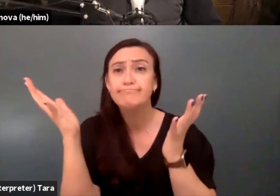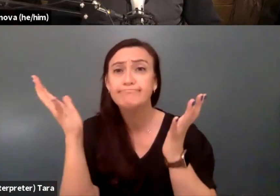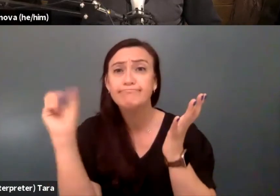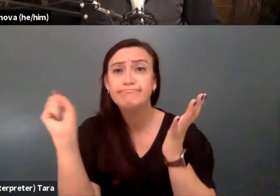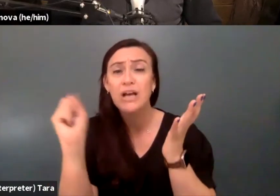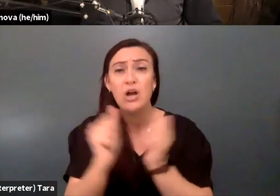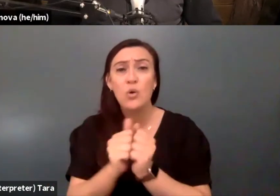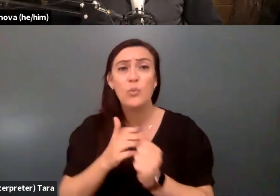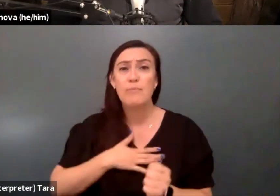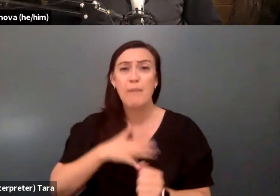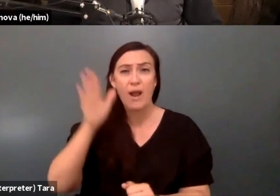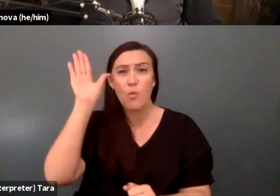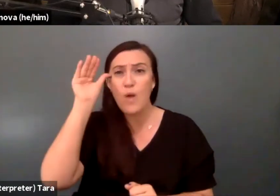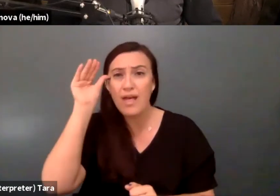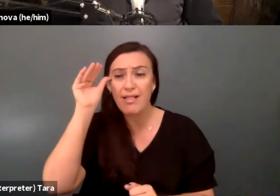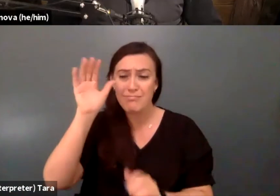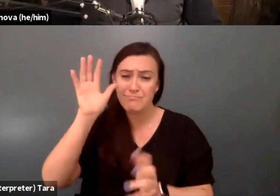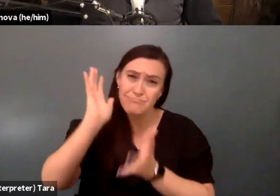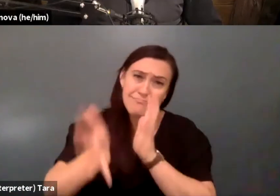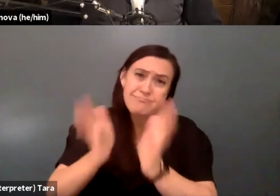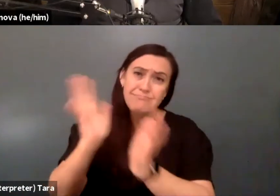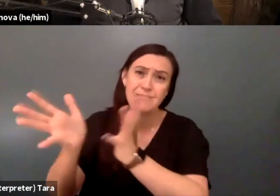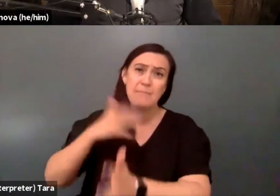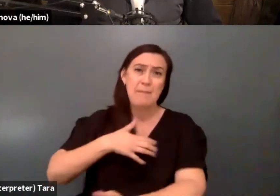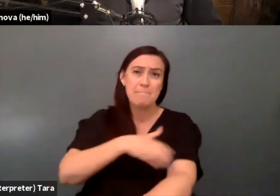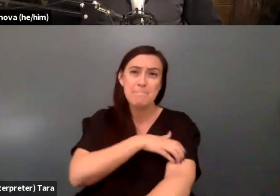my will and my